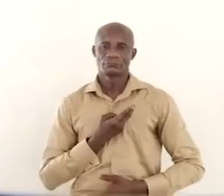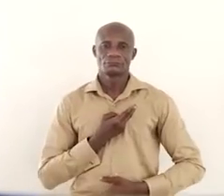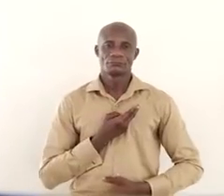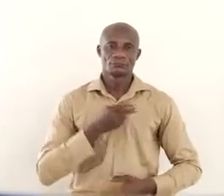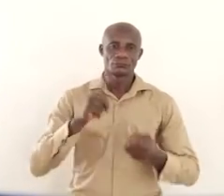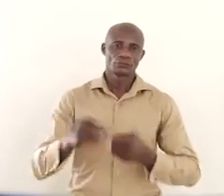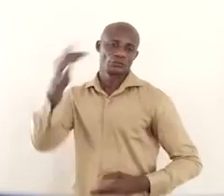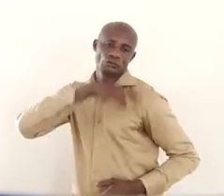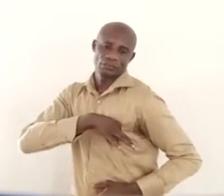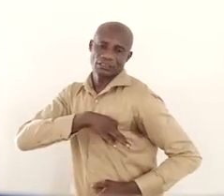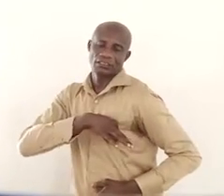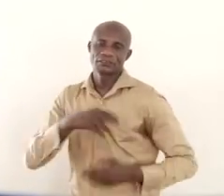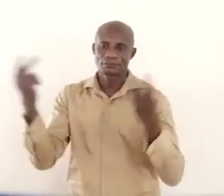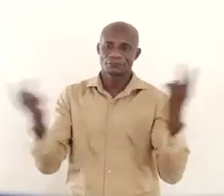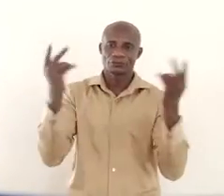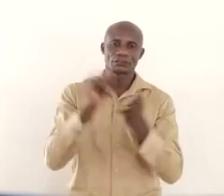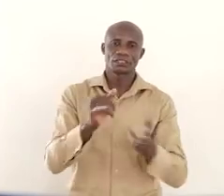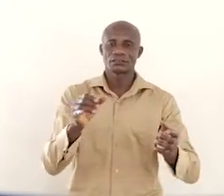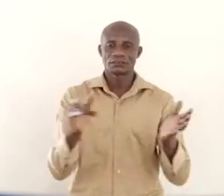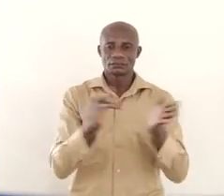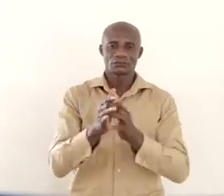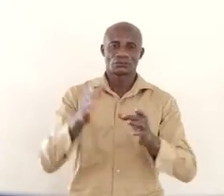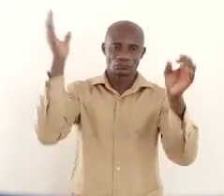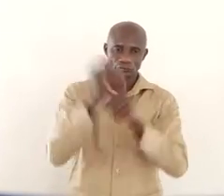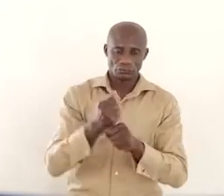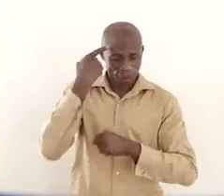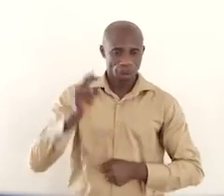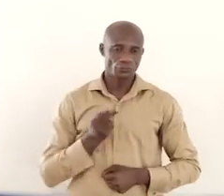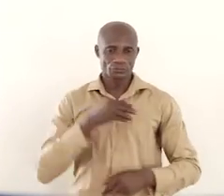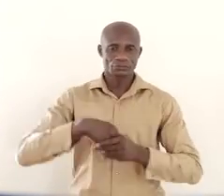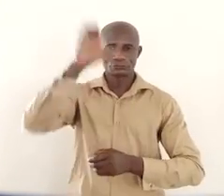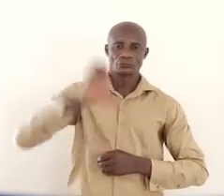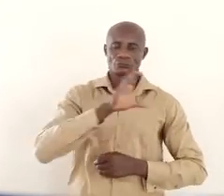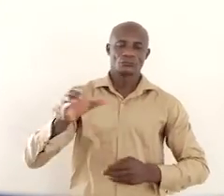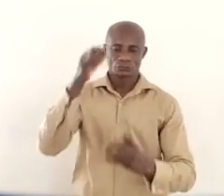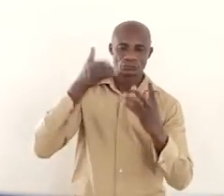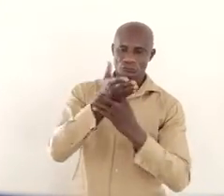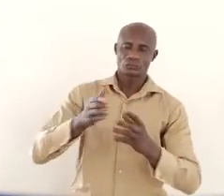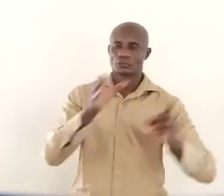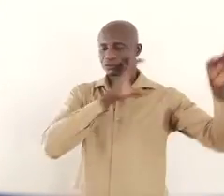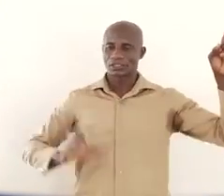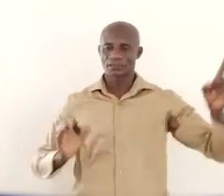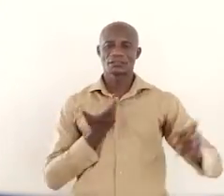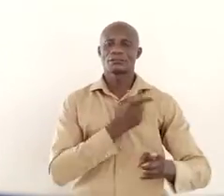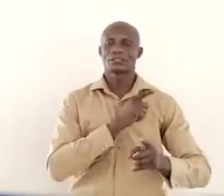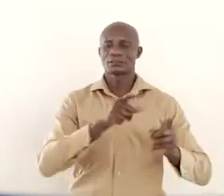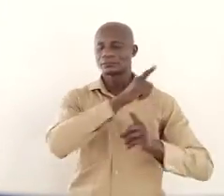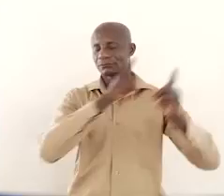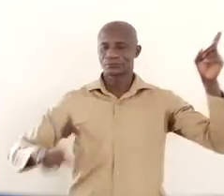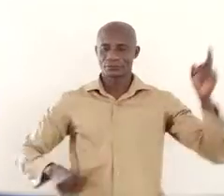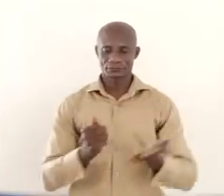help us to gain the victory Jesus won for us on the cross. Through Christ our Lord. Amen.